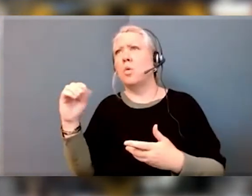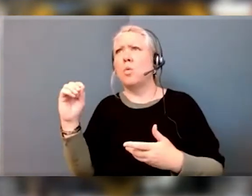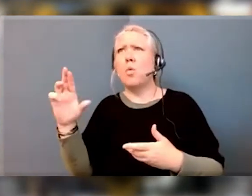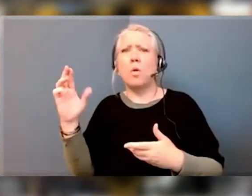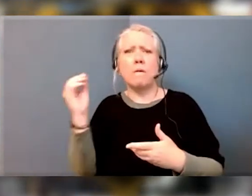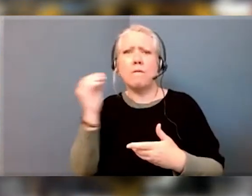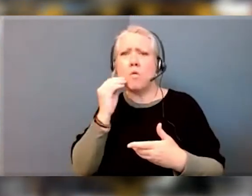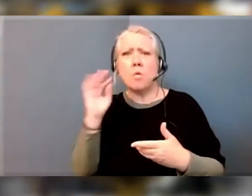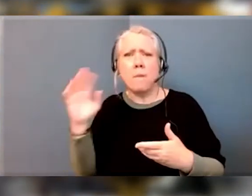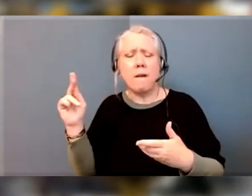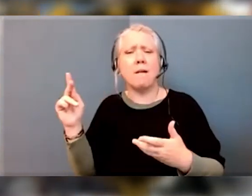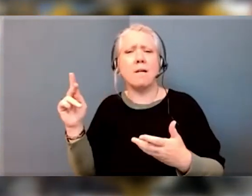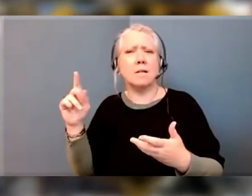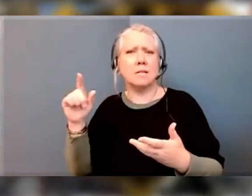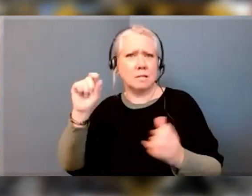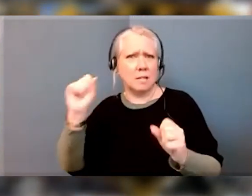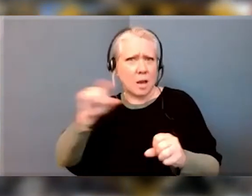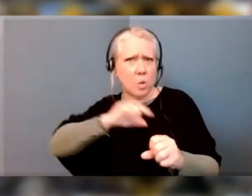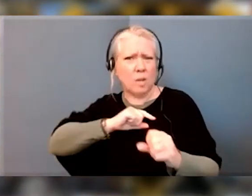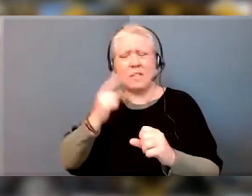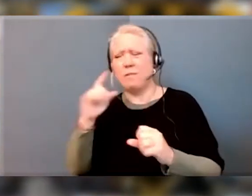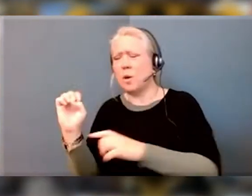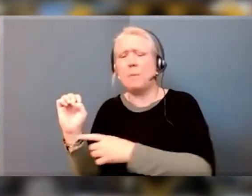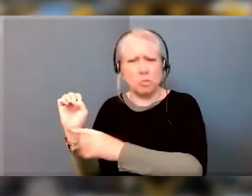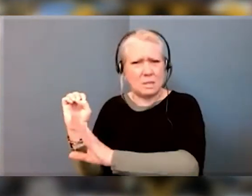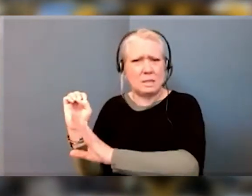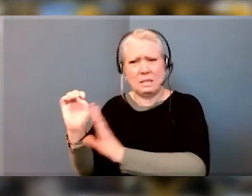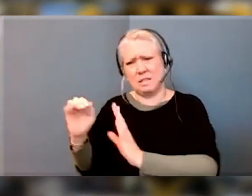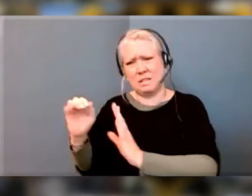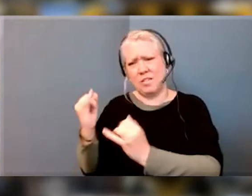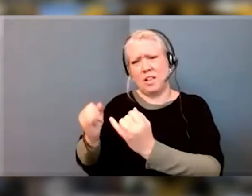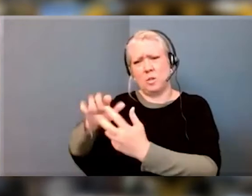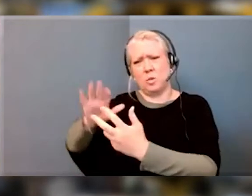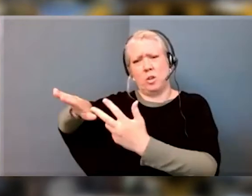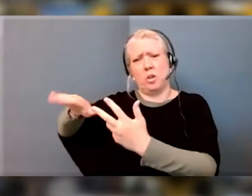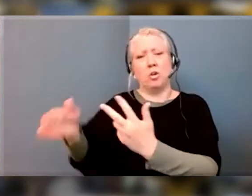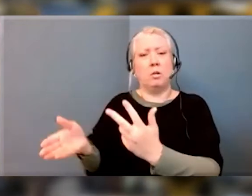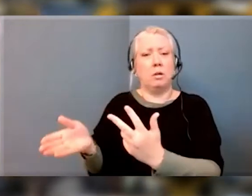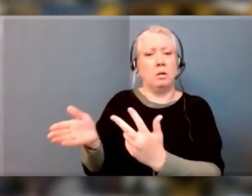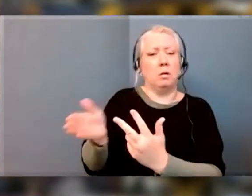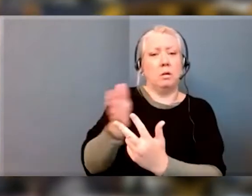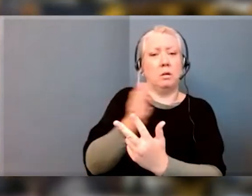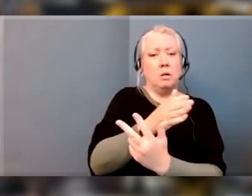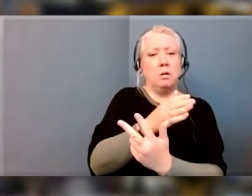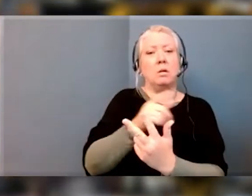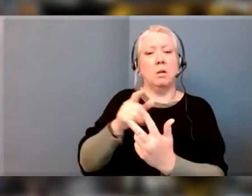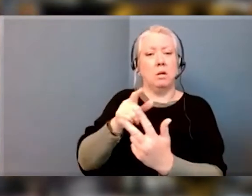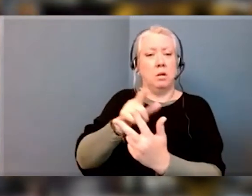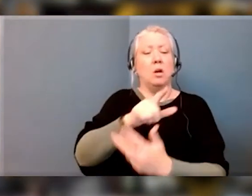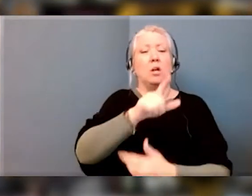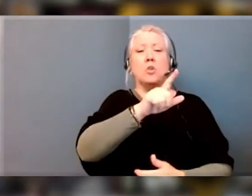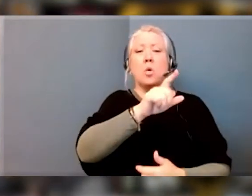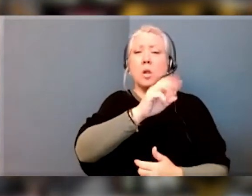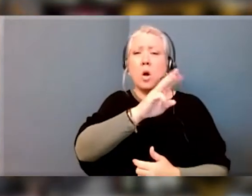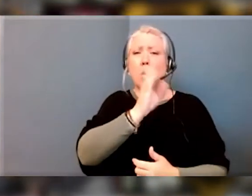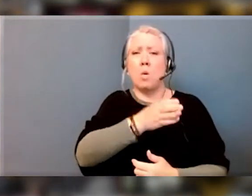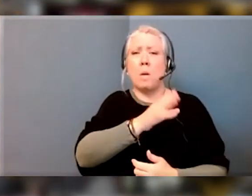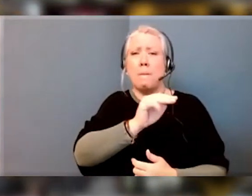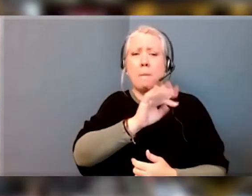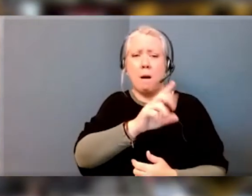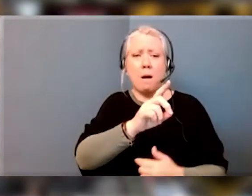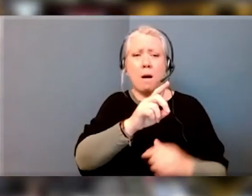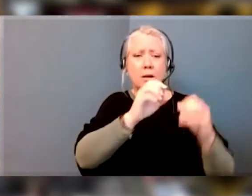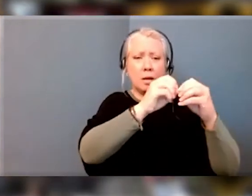to qualify them, but it's for emergencies. If you go to the left, back to the left, low mod, the number of